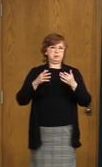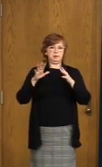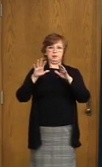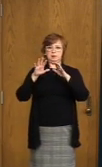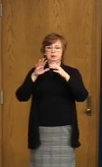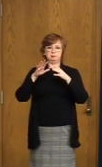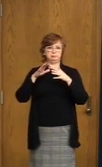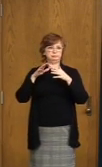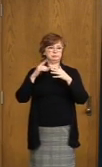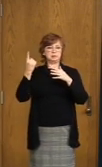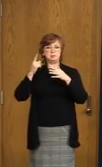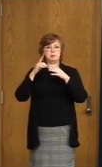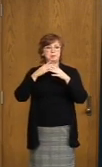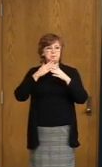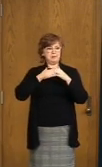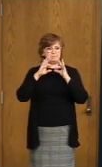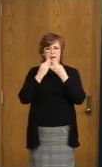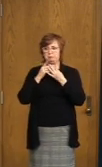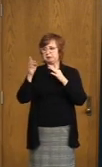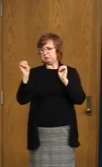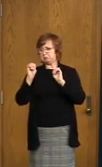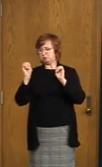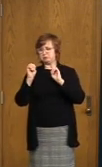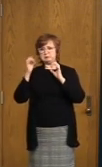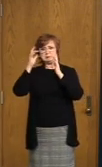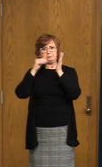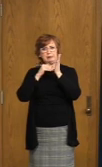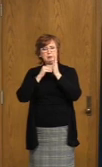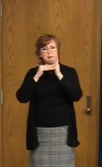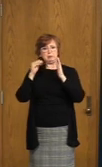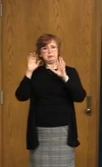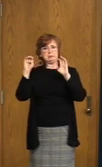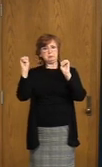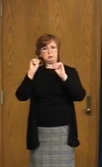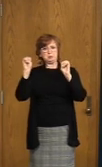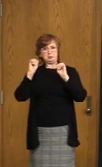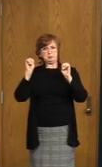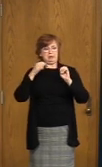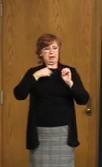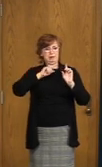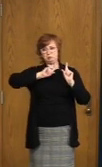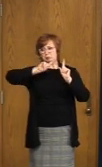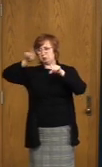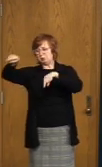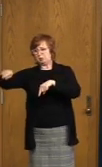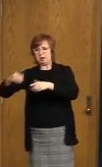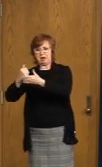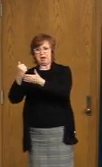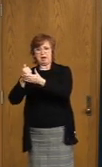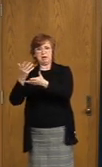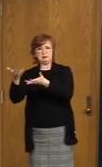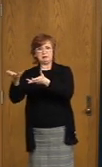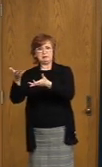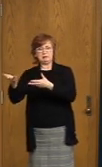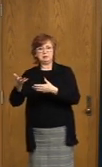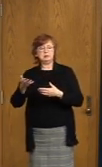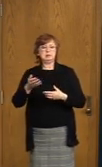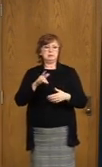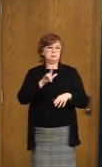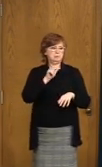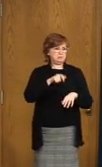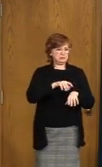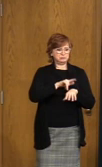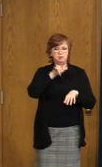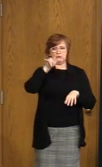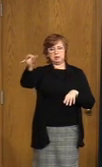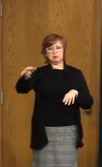member and they may have to travel. But generally, travel rates are down internationally, but I think we do need to keep them down over the next